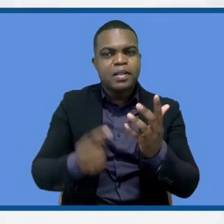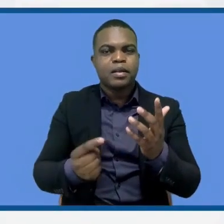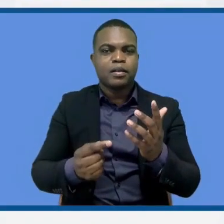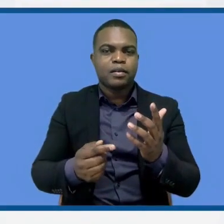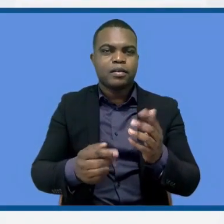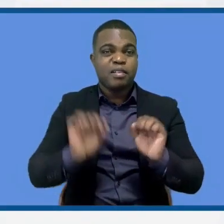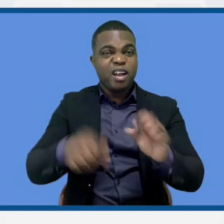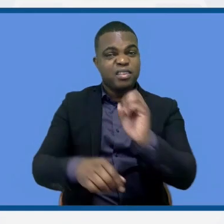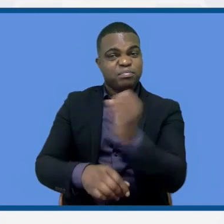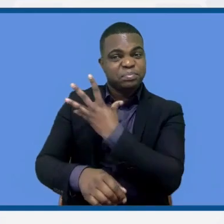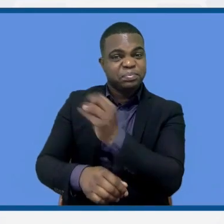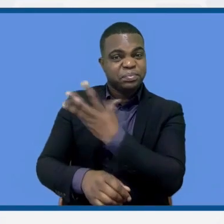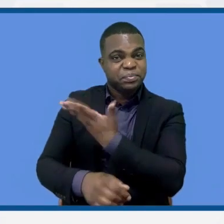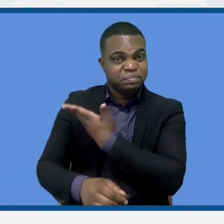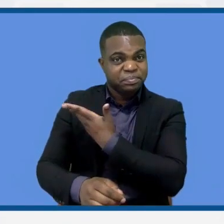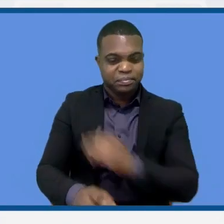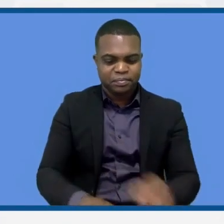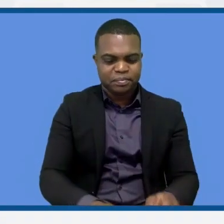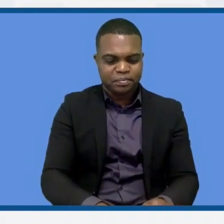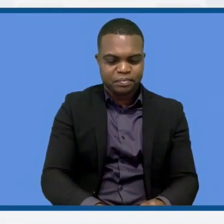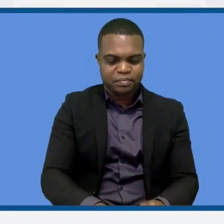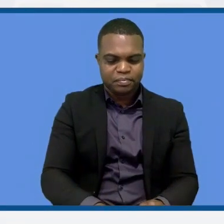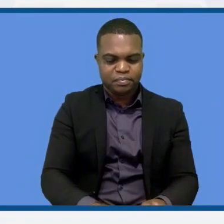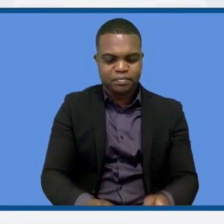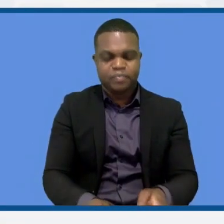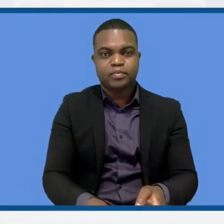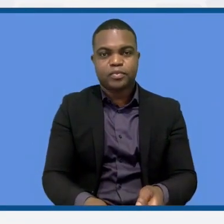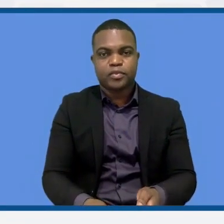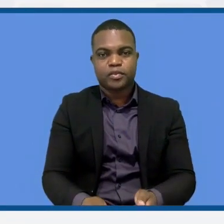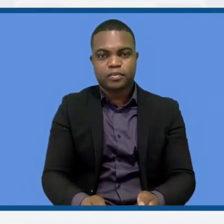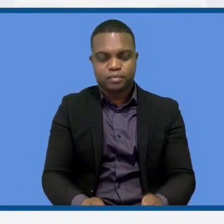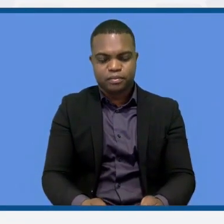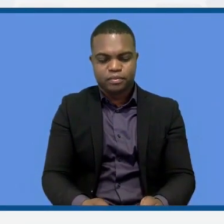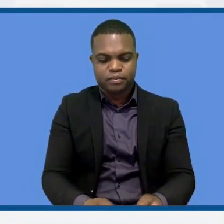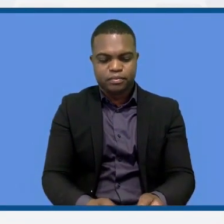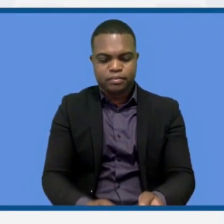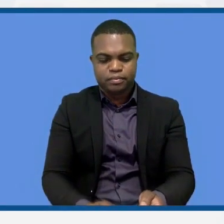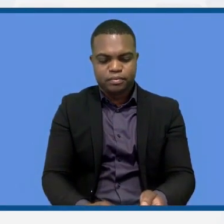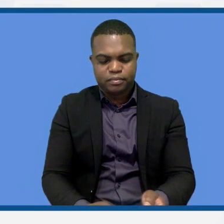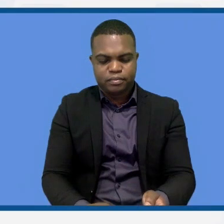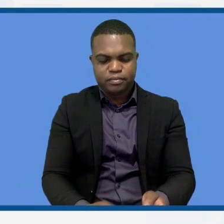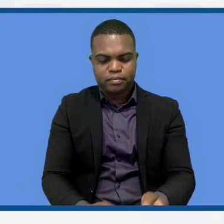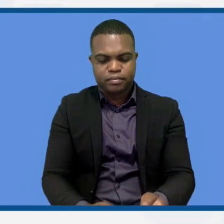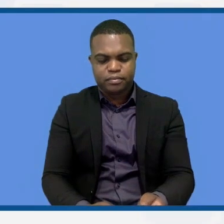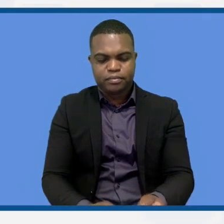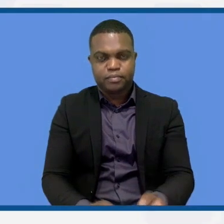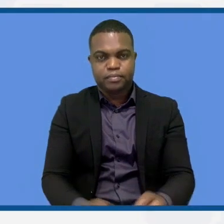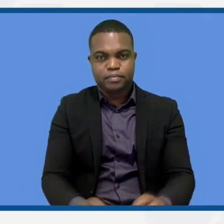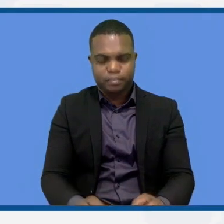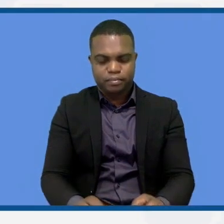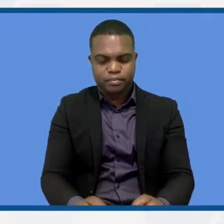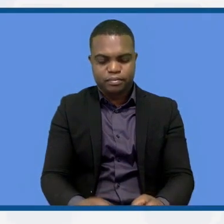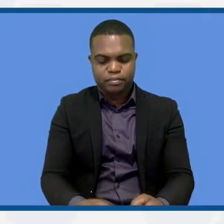Thank you. Okay, so as we have heard from the different